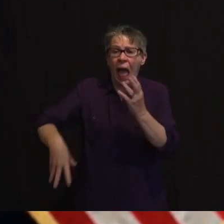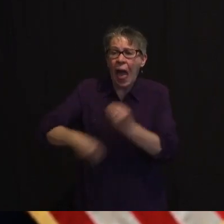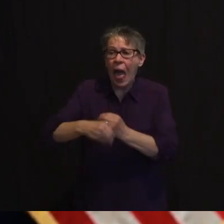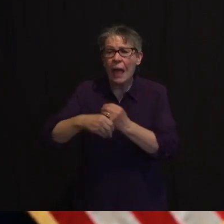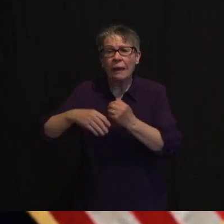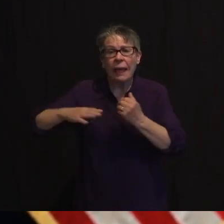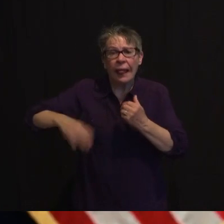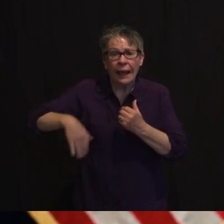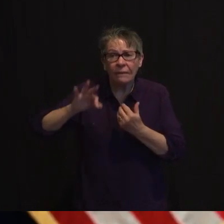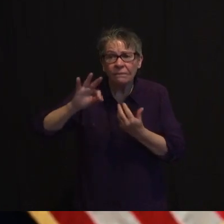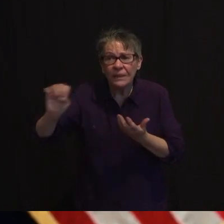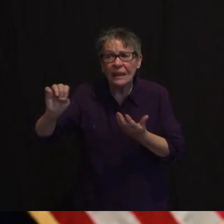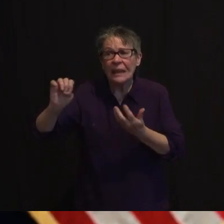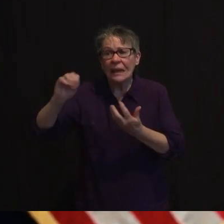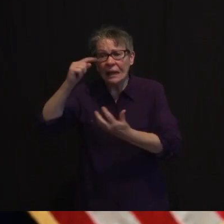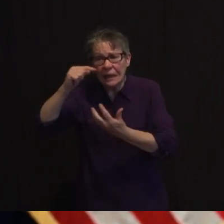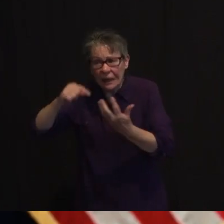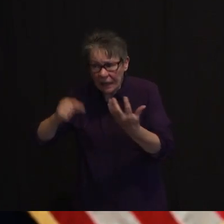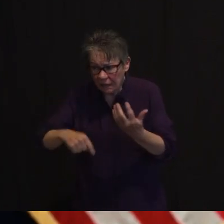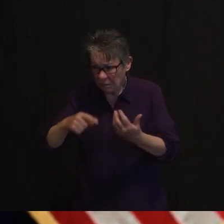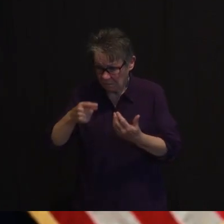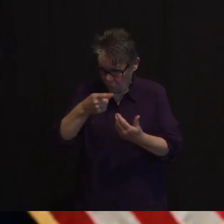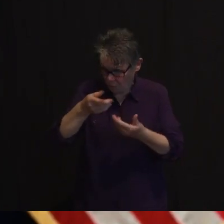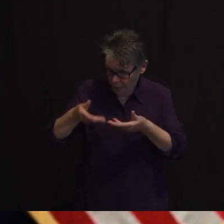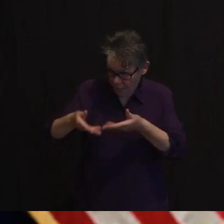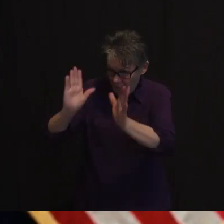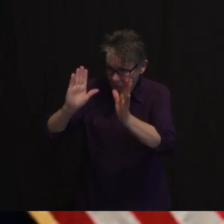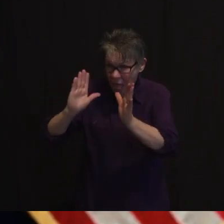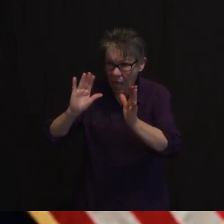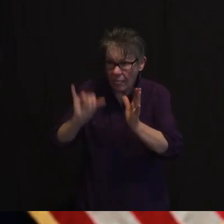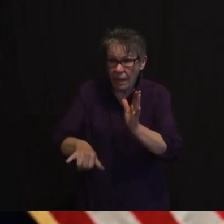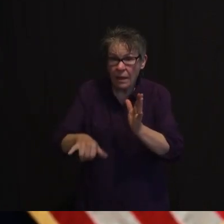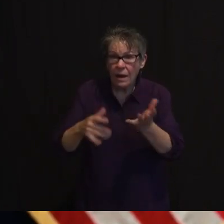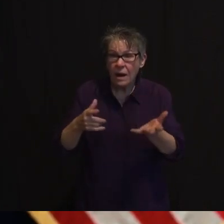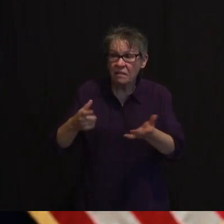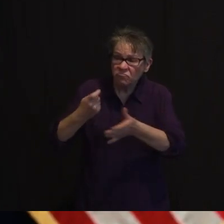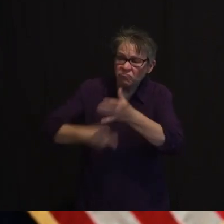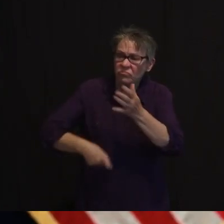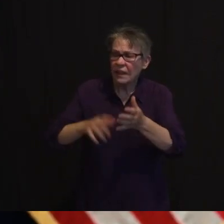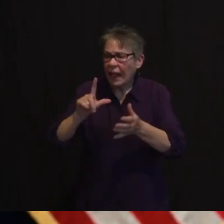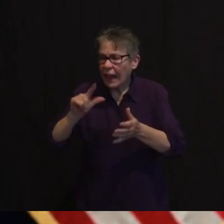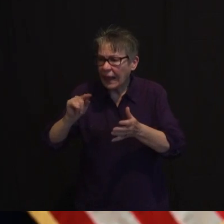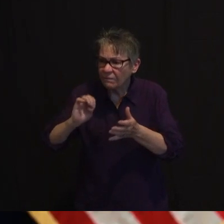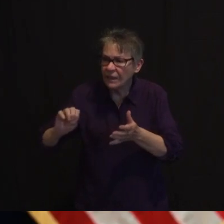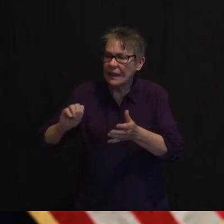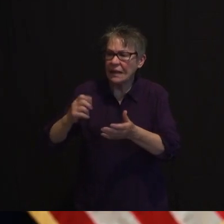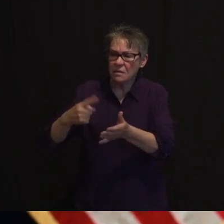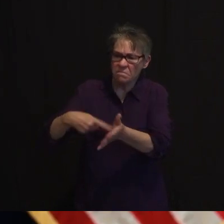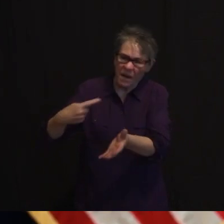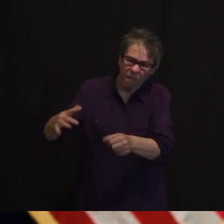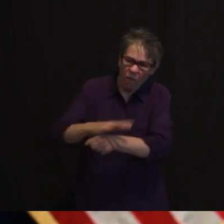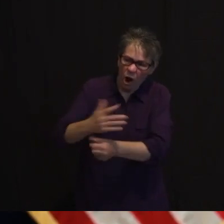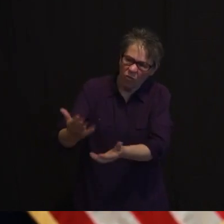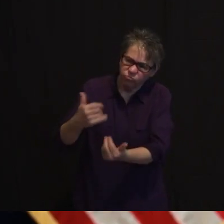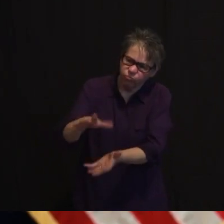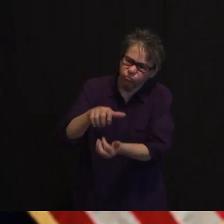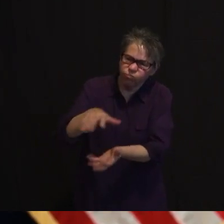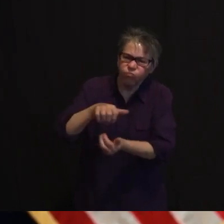eviction? Last week, you announced the formation of a task force to address drug shortages at NJ hospitals